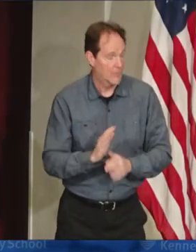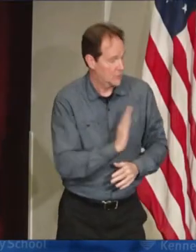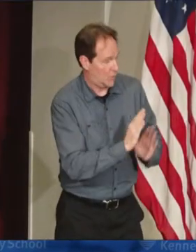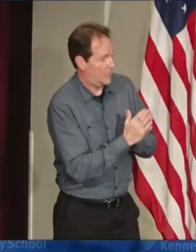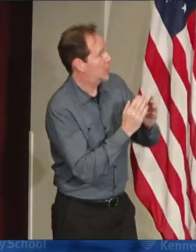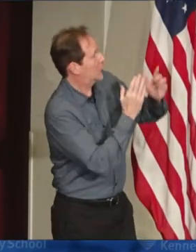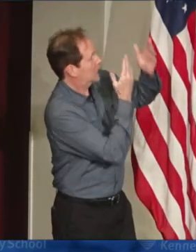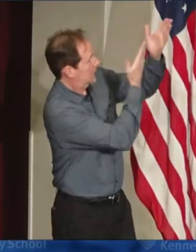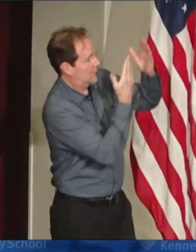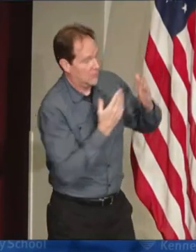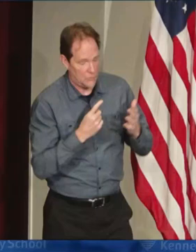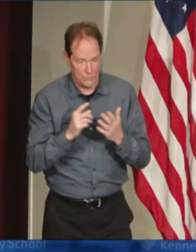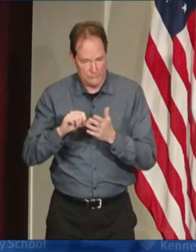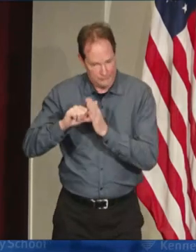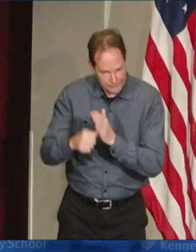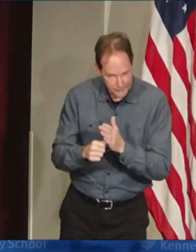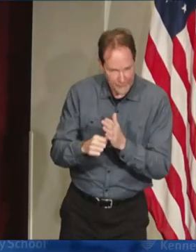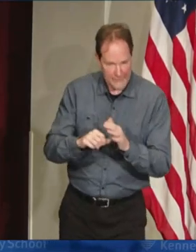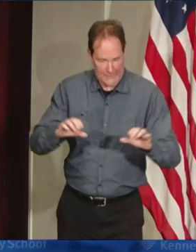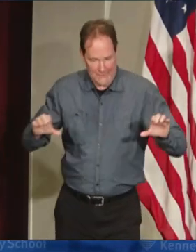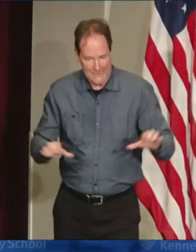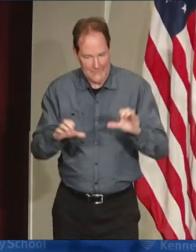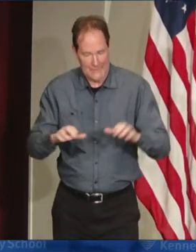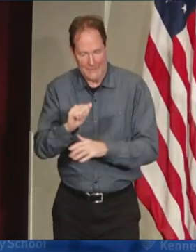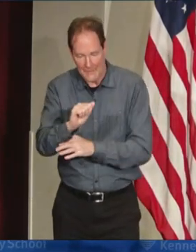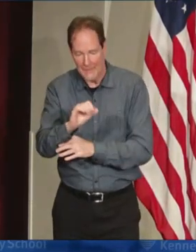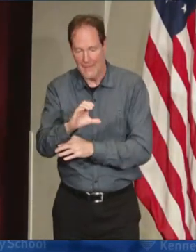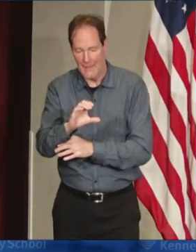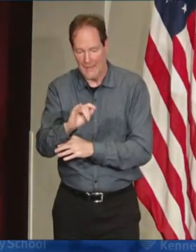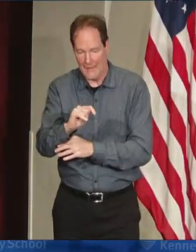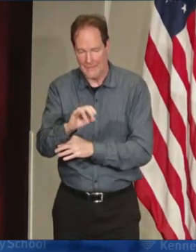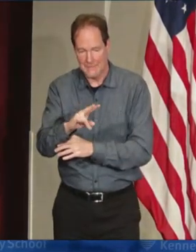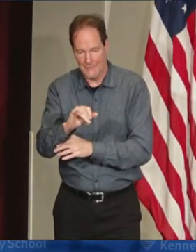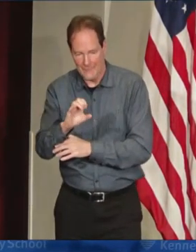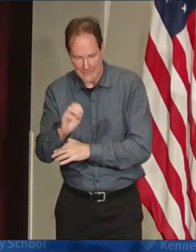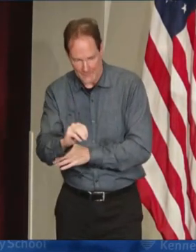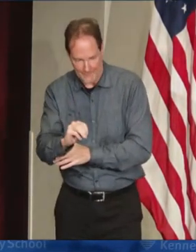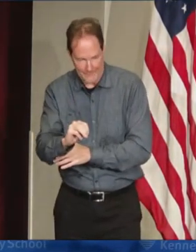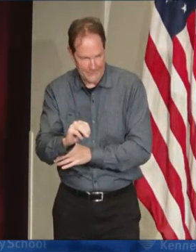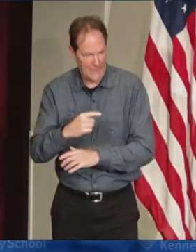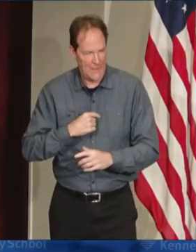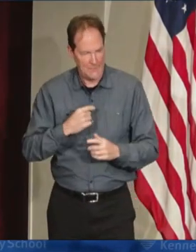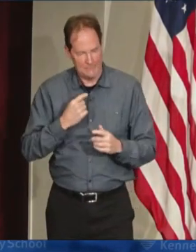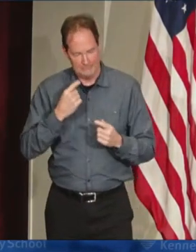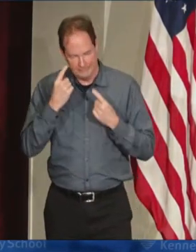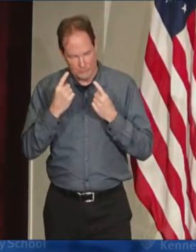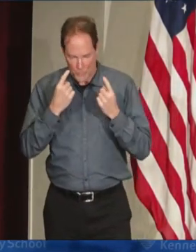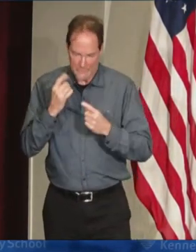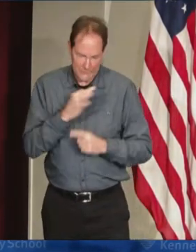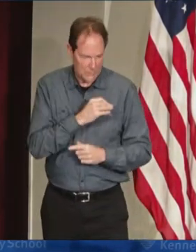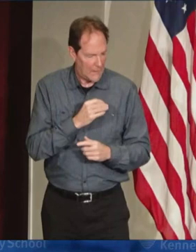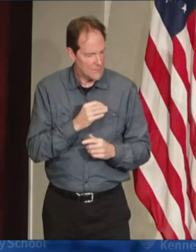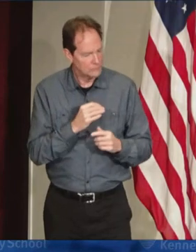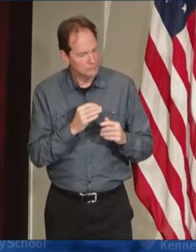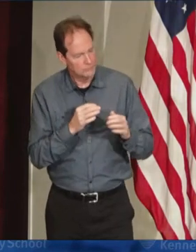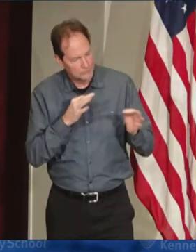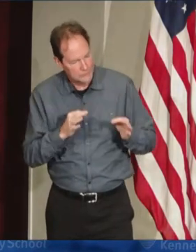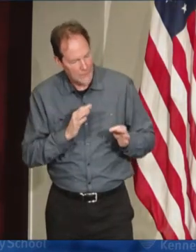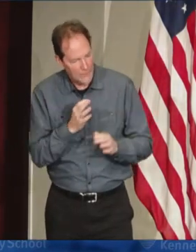your activism, and in particular, I was wondering if you could start off talking about the importance, to your point here,